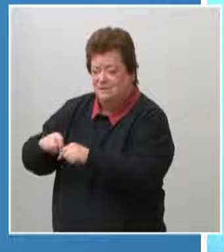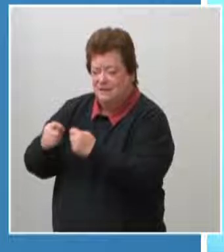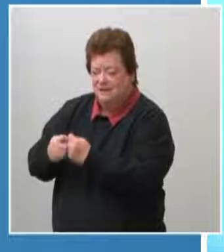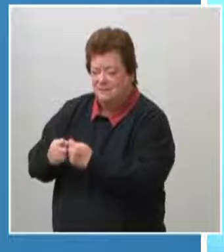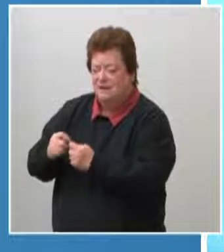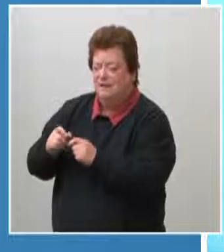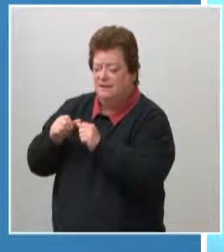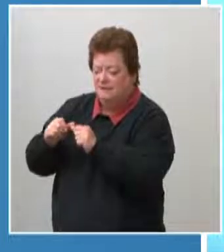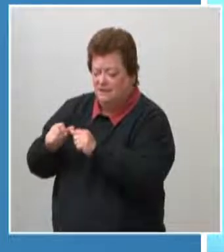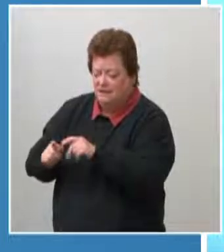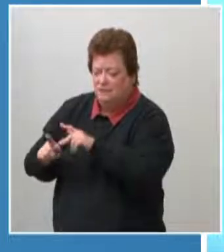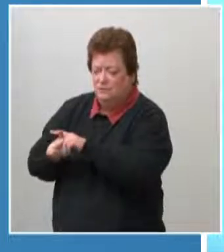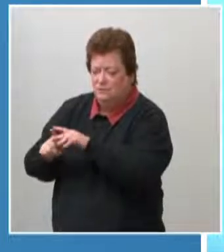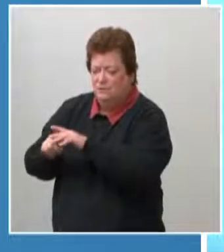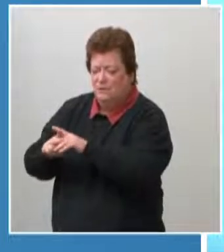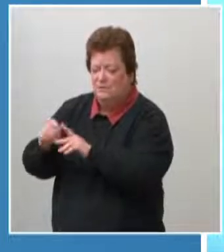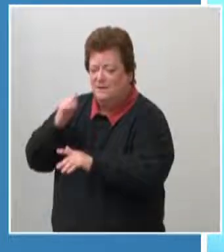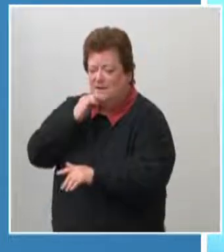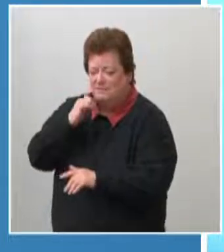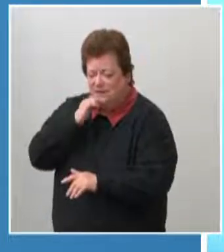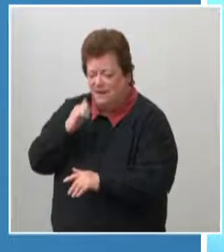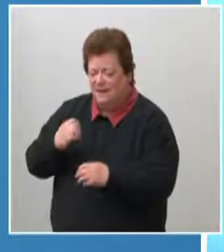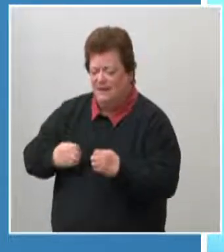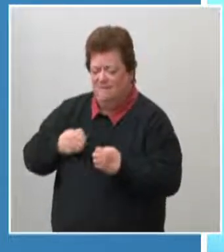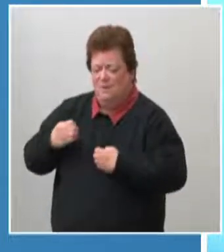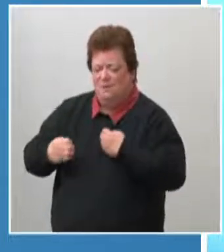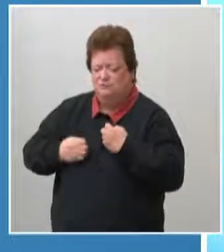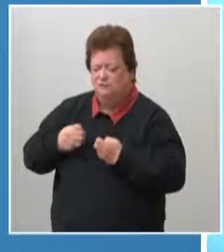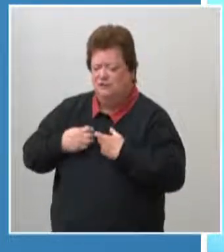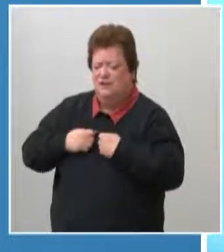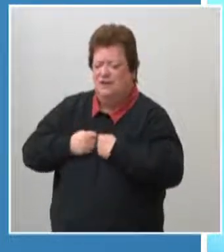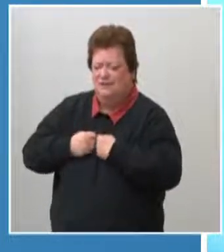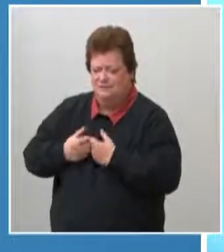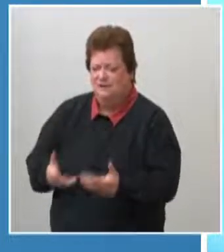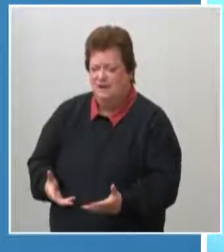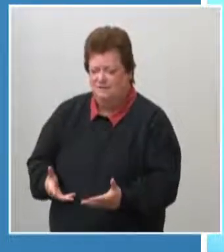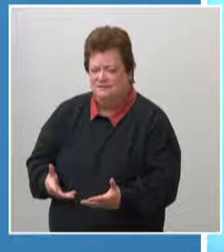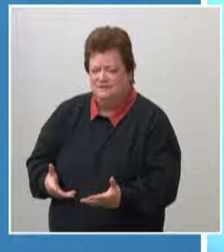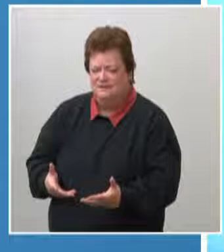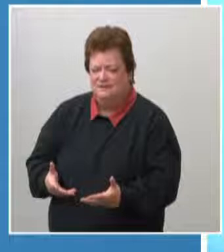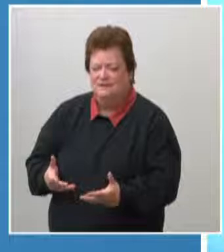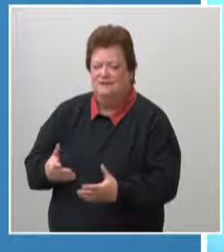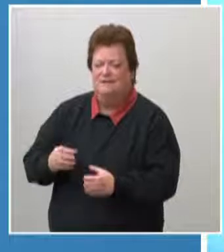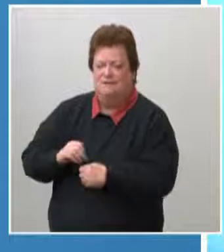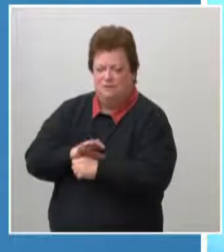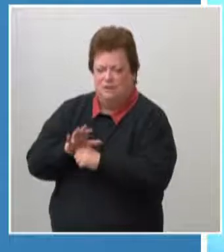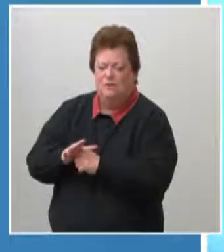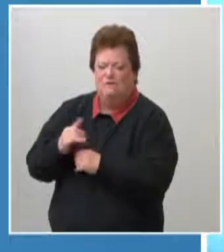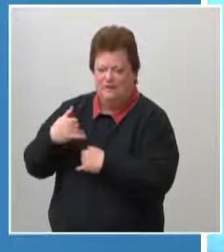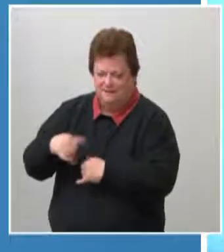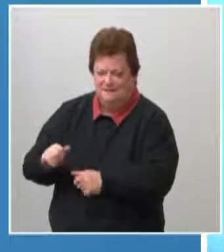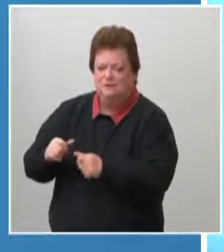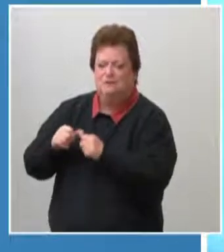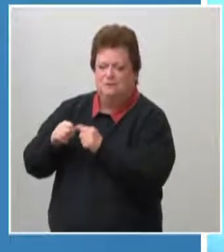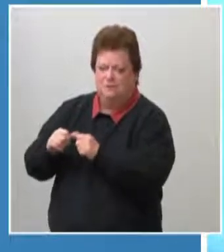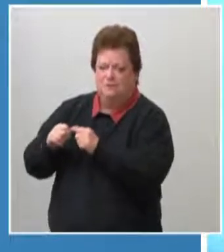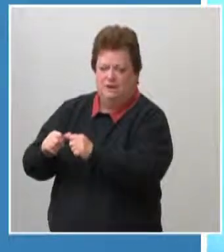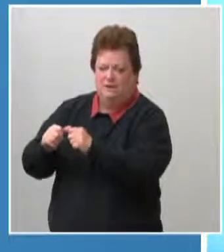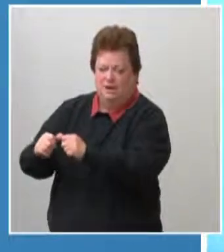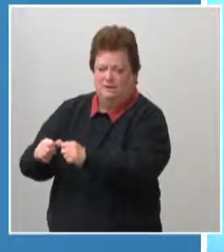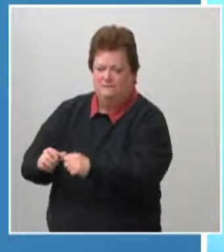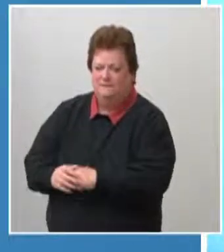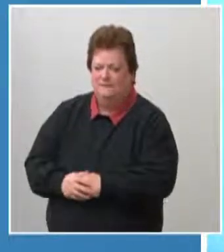work every day emotionally exhausted, the pandemic is still very much going on.